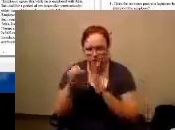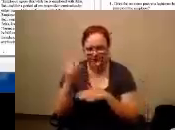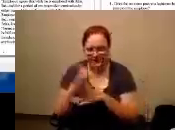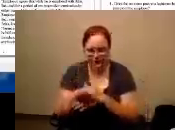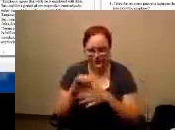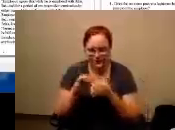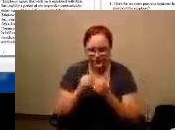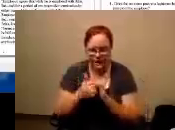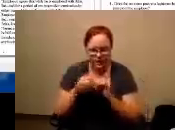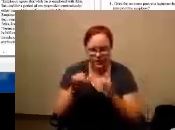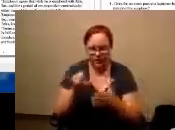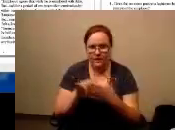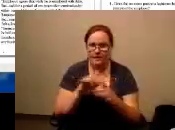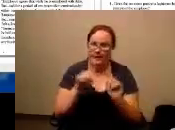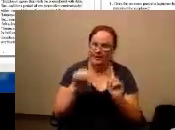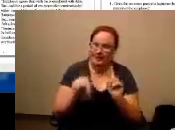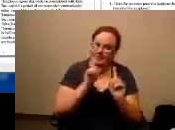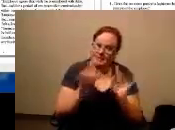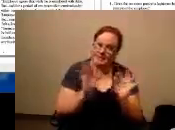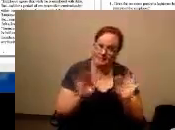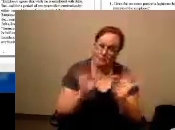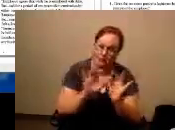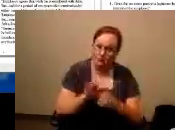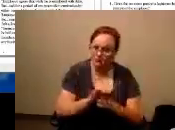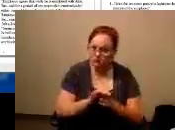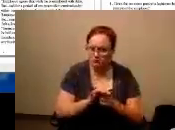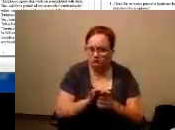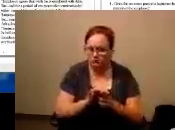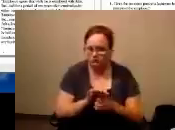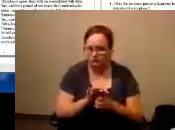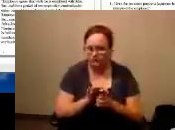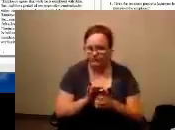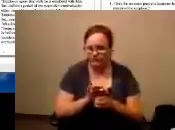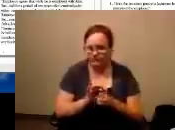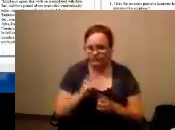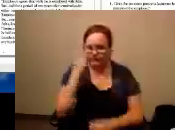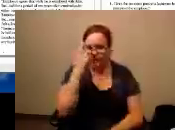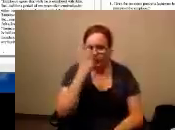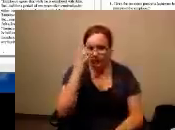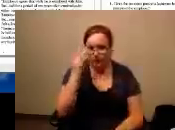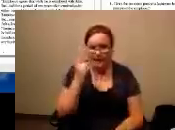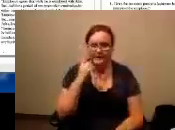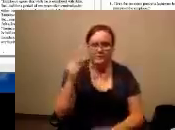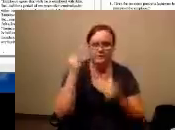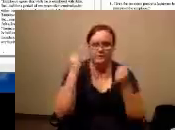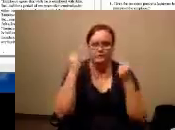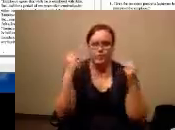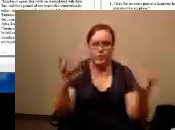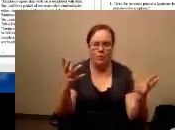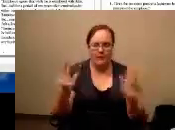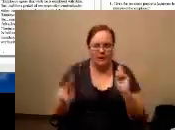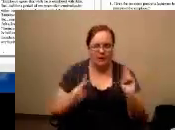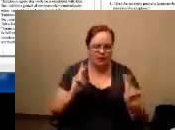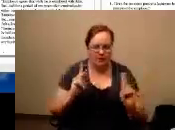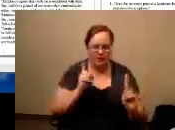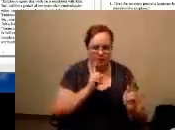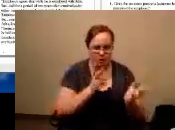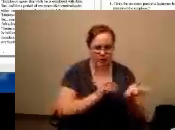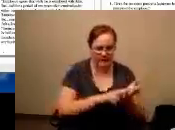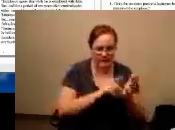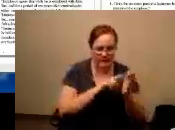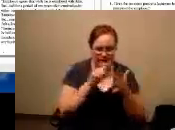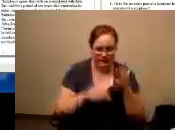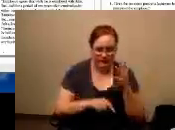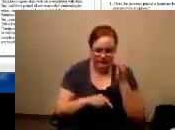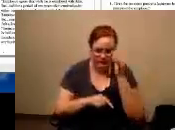and how they work, but this is really important. And the reason is because so many people are signing these things